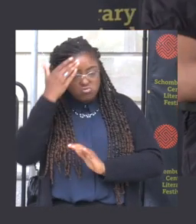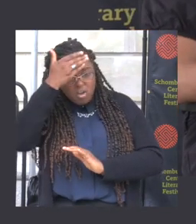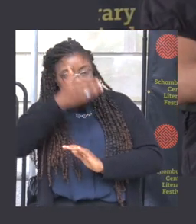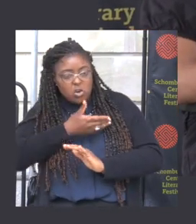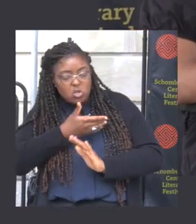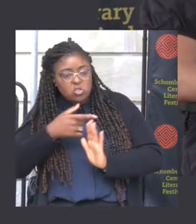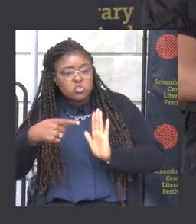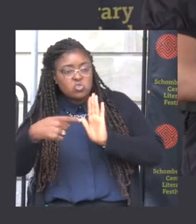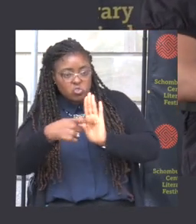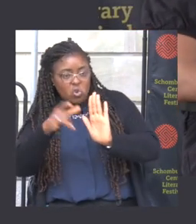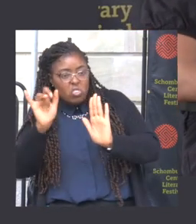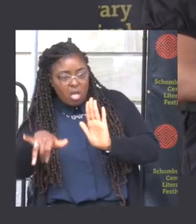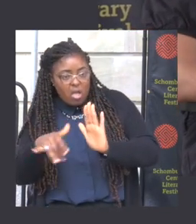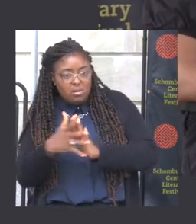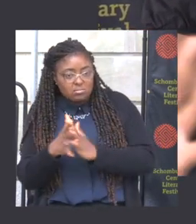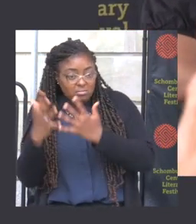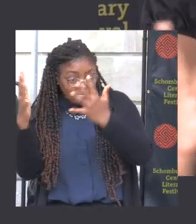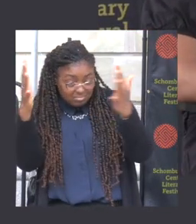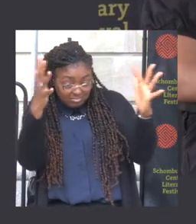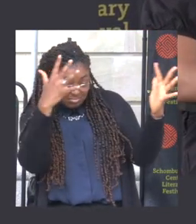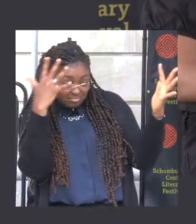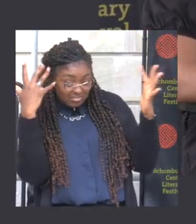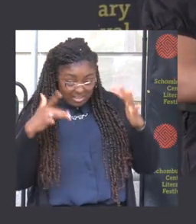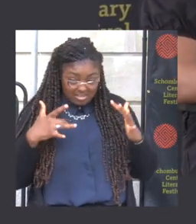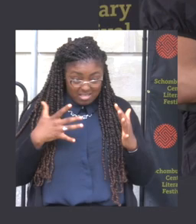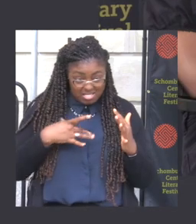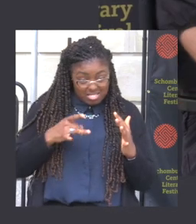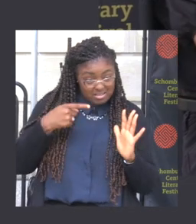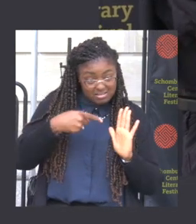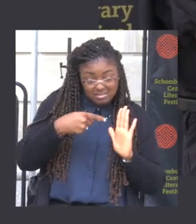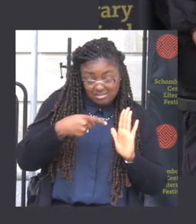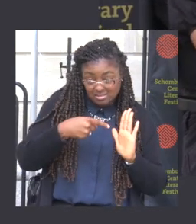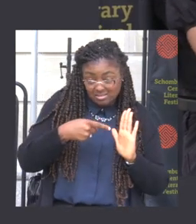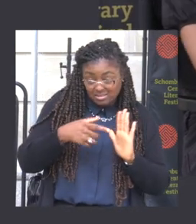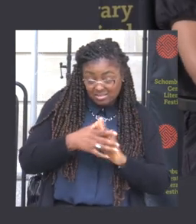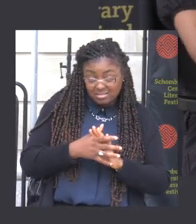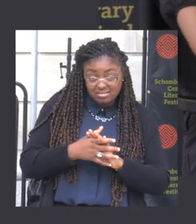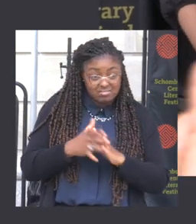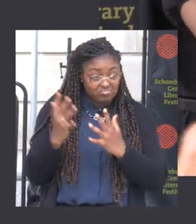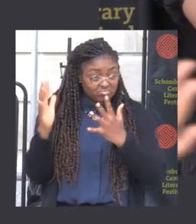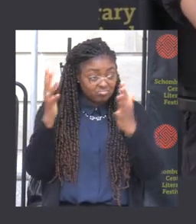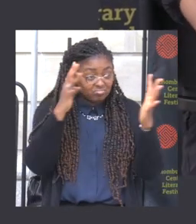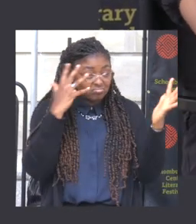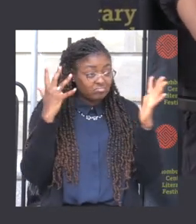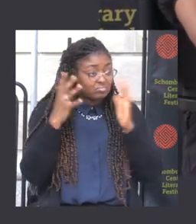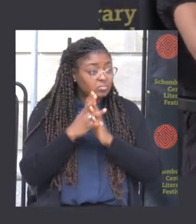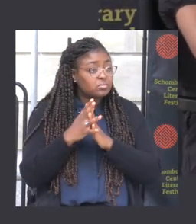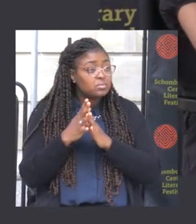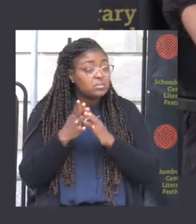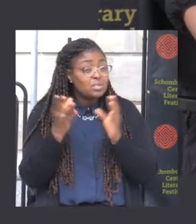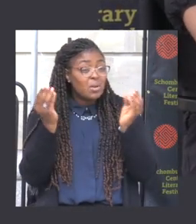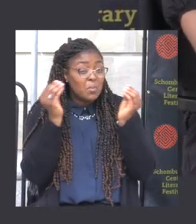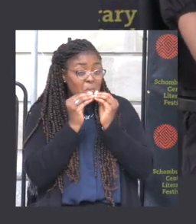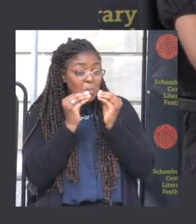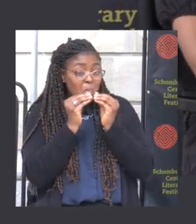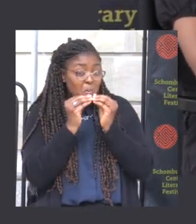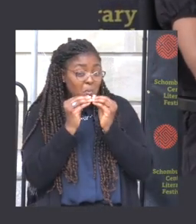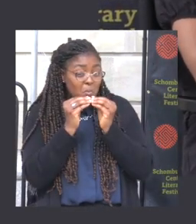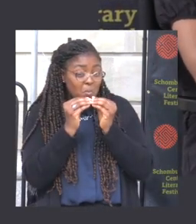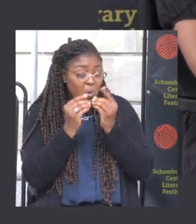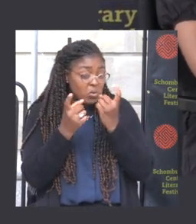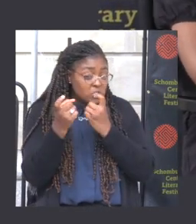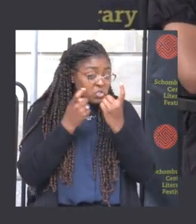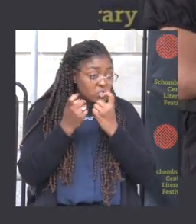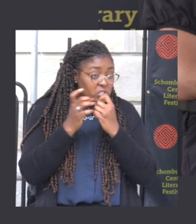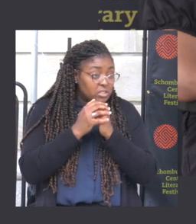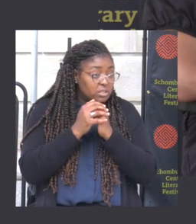really did that. Y'all feeling this? Okay. Any other questions? I think we have one more question. Oh, just one more, and then we got to